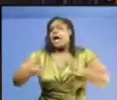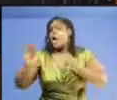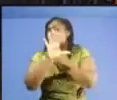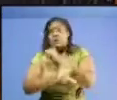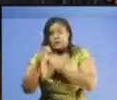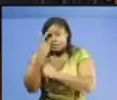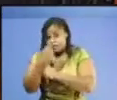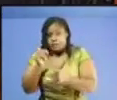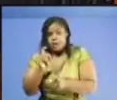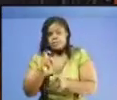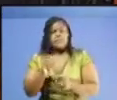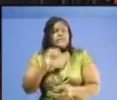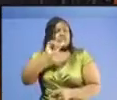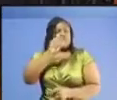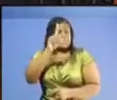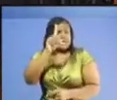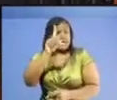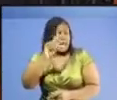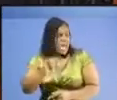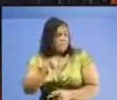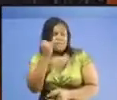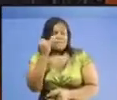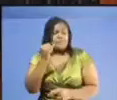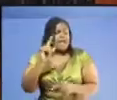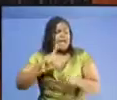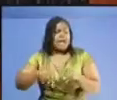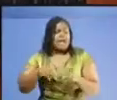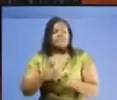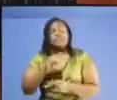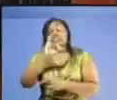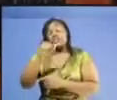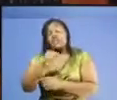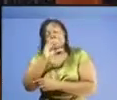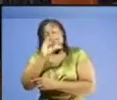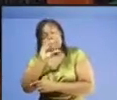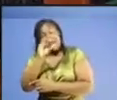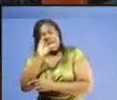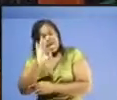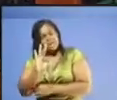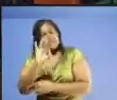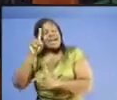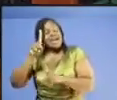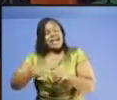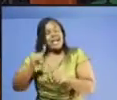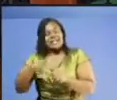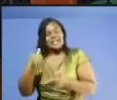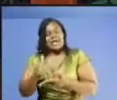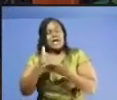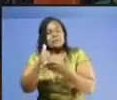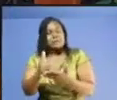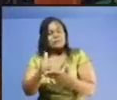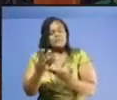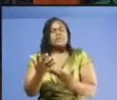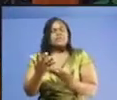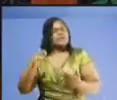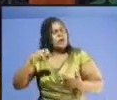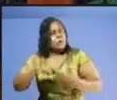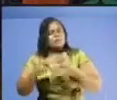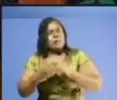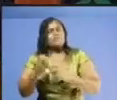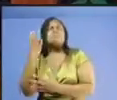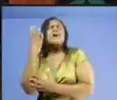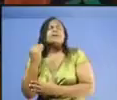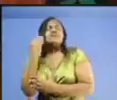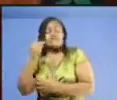from. The JDF can't help you from. The JCF can't help you from. You'll have some issues in